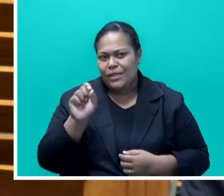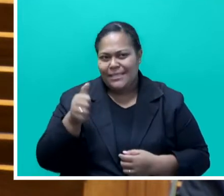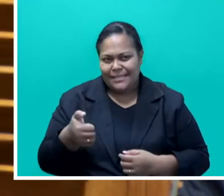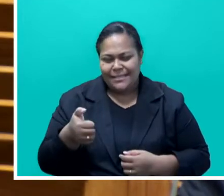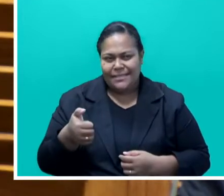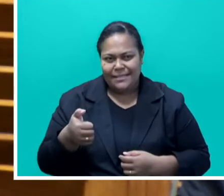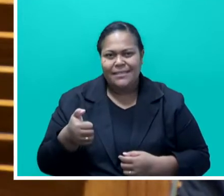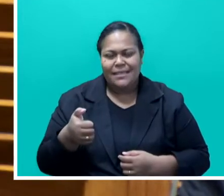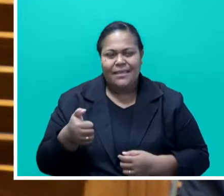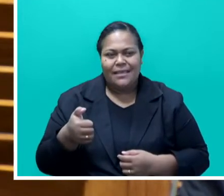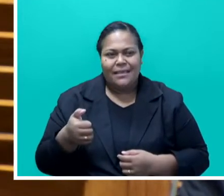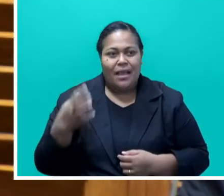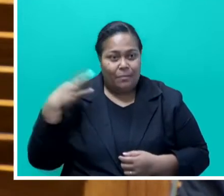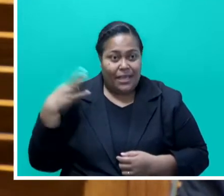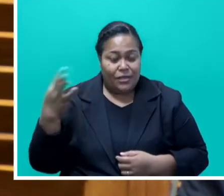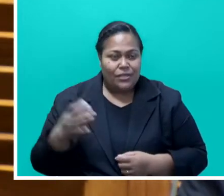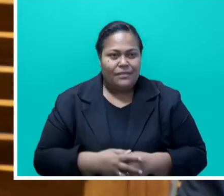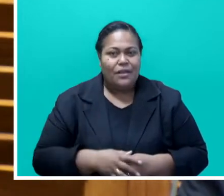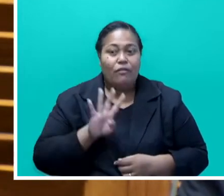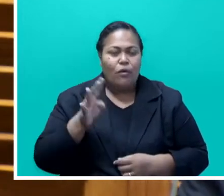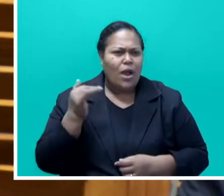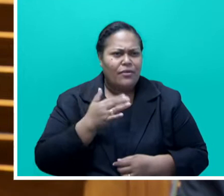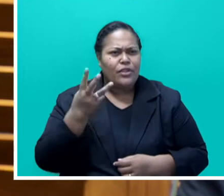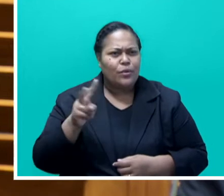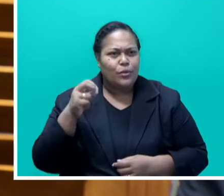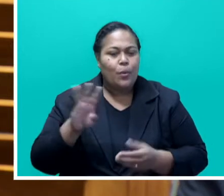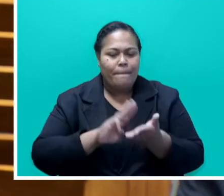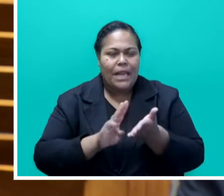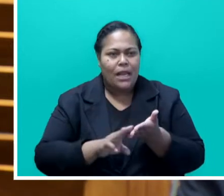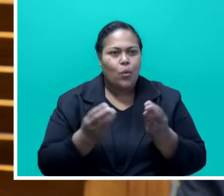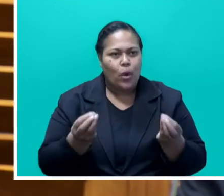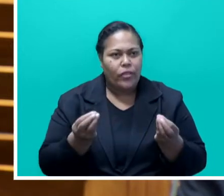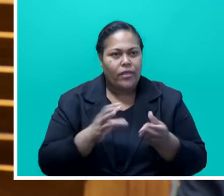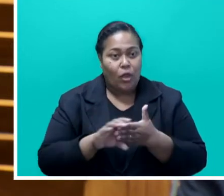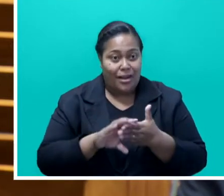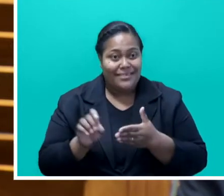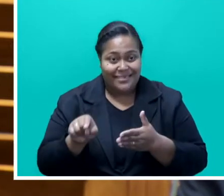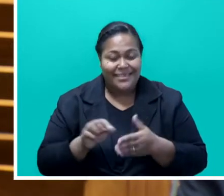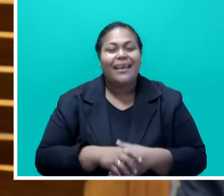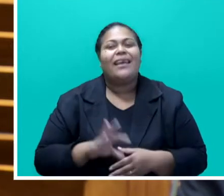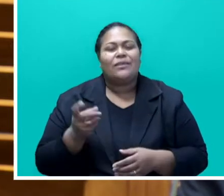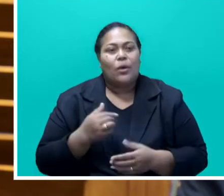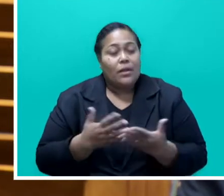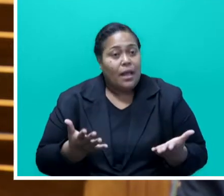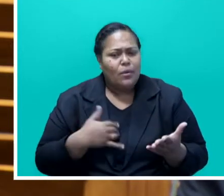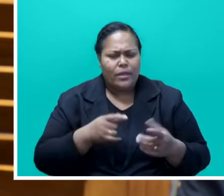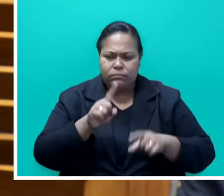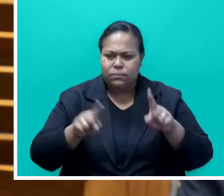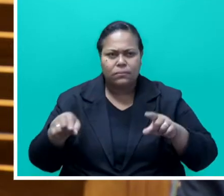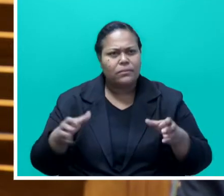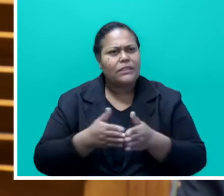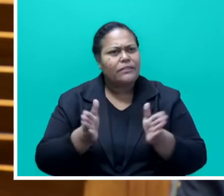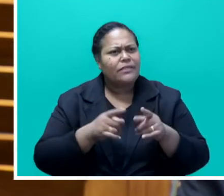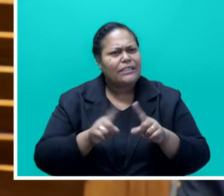million. So there's a fairly good uptake on the project, sir. And the applications range from different sectors, with